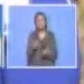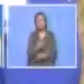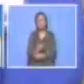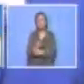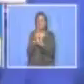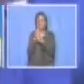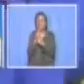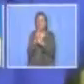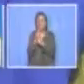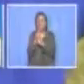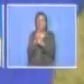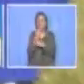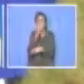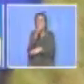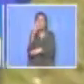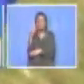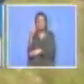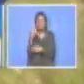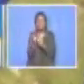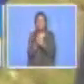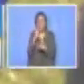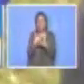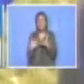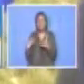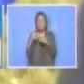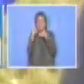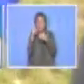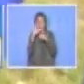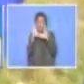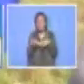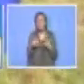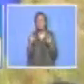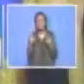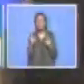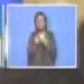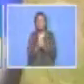areas of the country. Lloyd Allen, ZNS Network News.